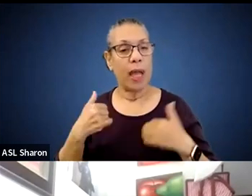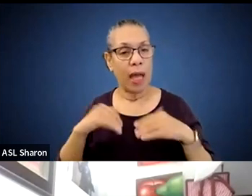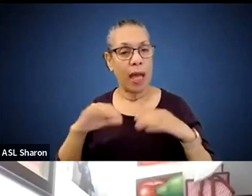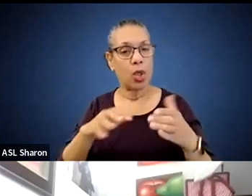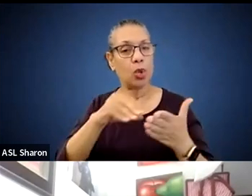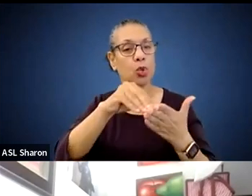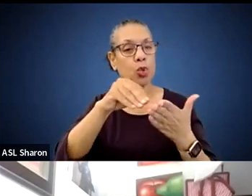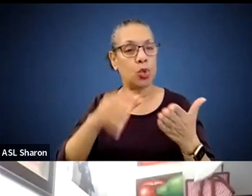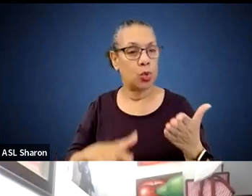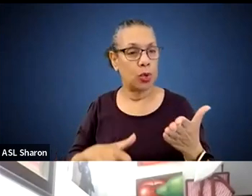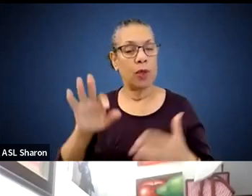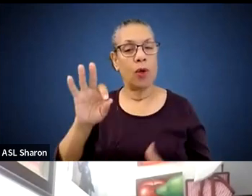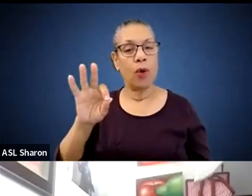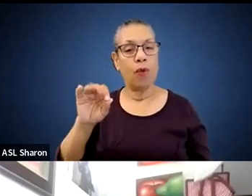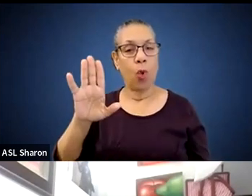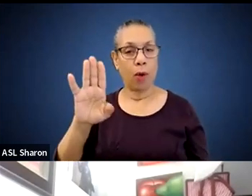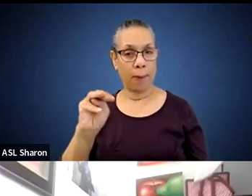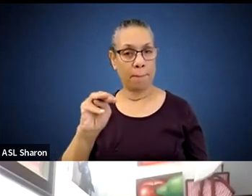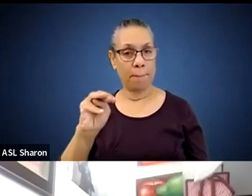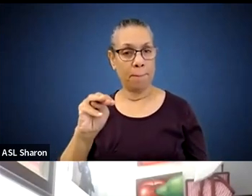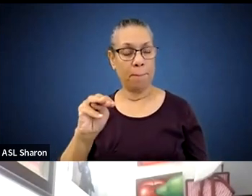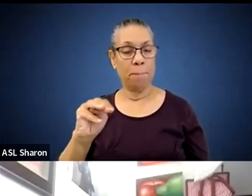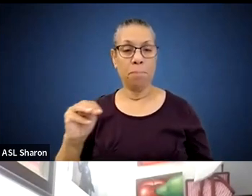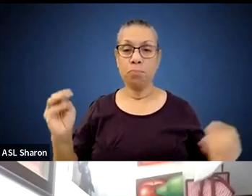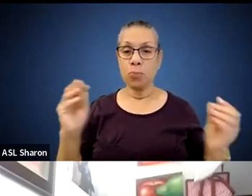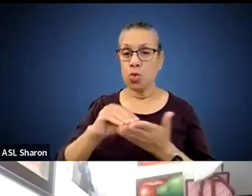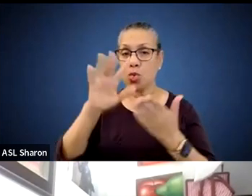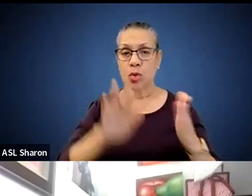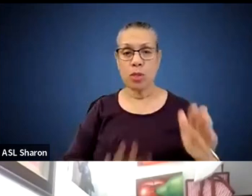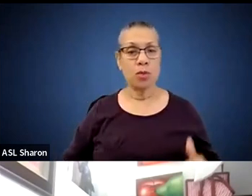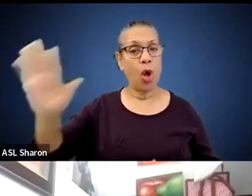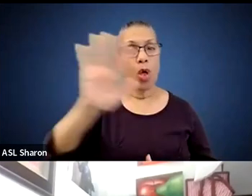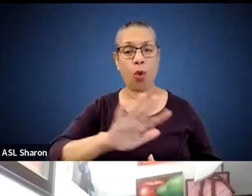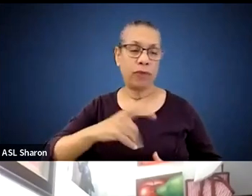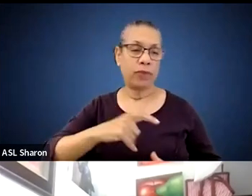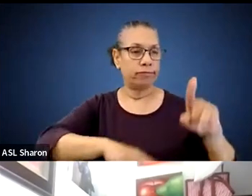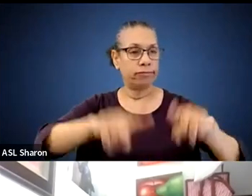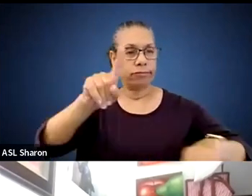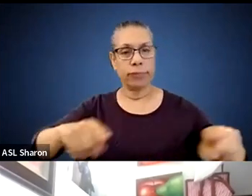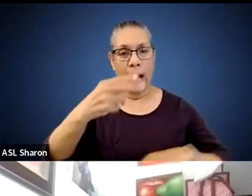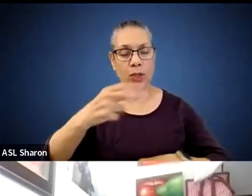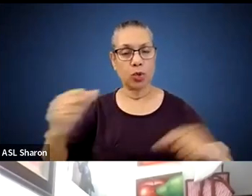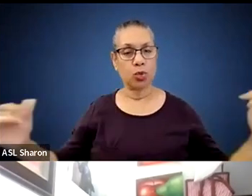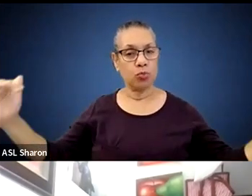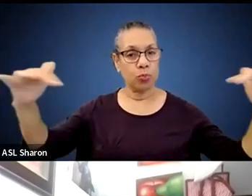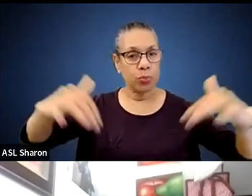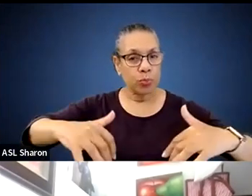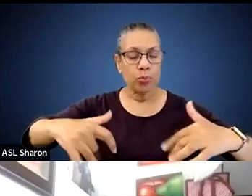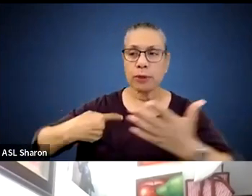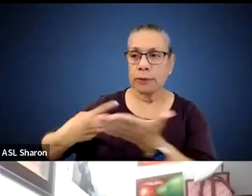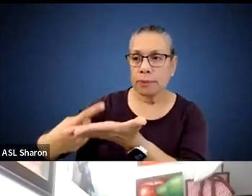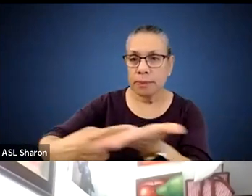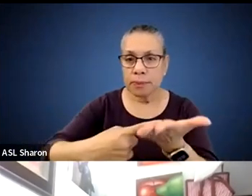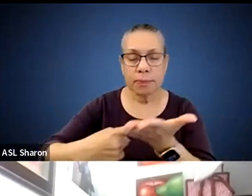student attendance Forum where we brought together students across a range of high schools to gather their input and insights which